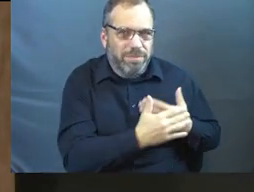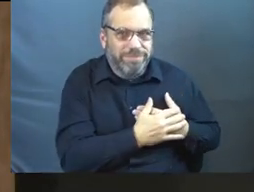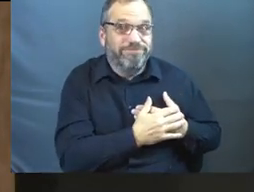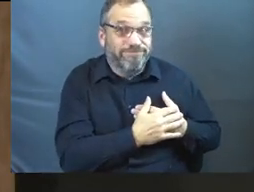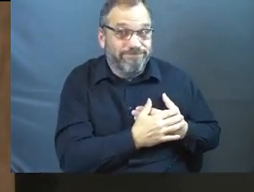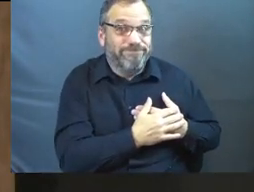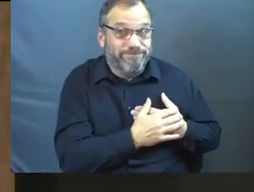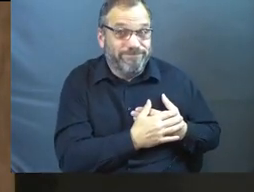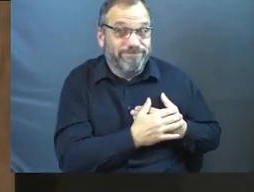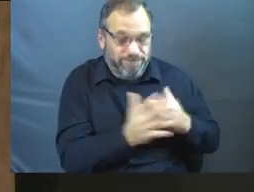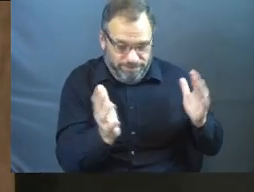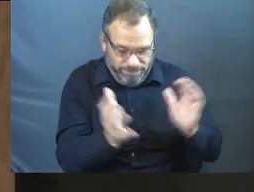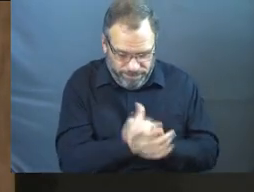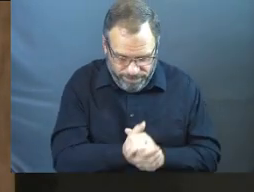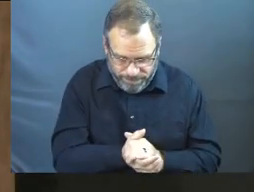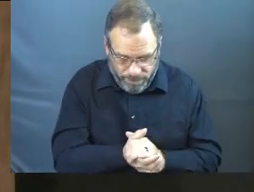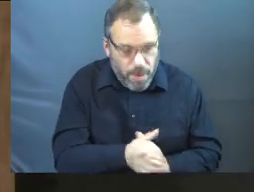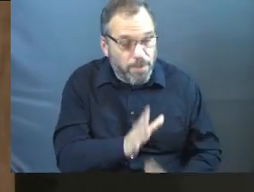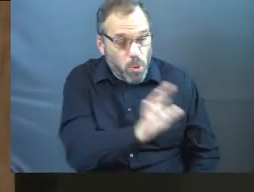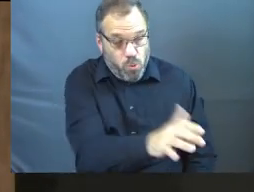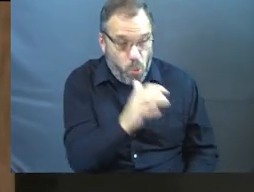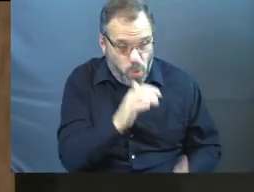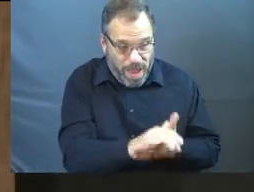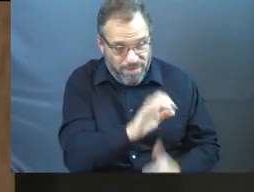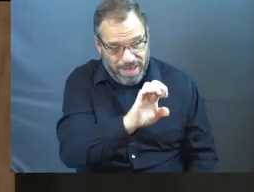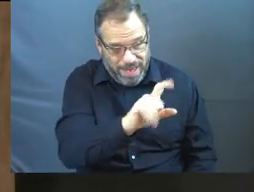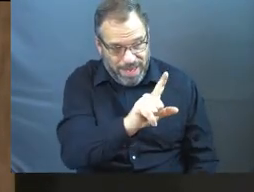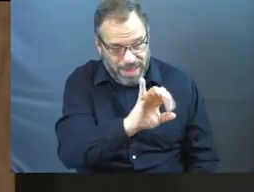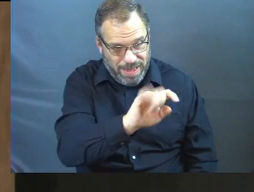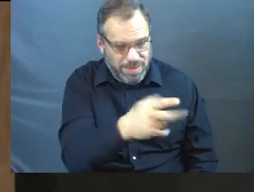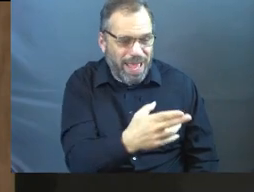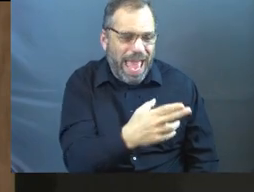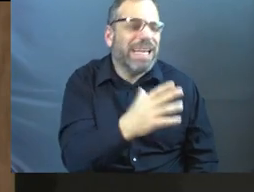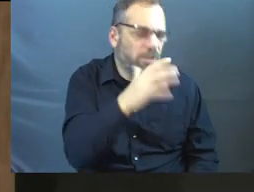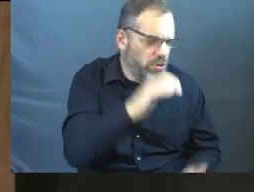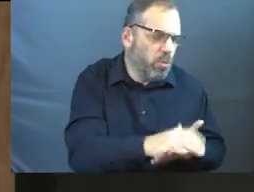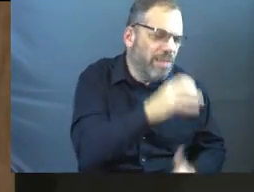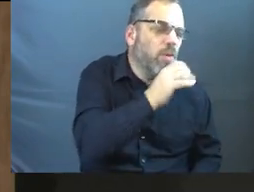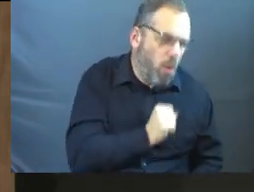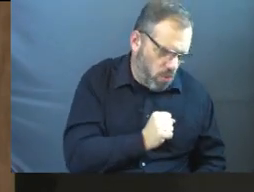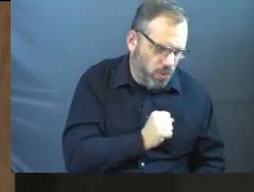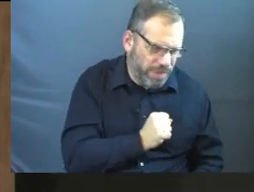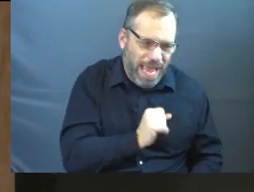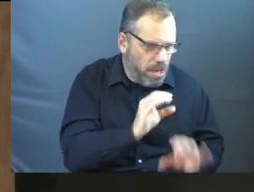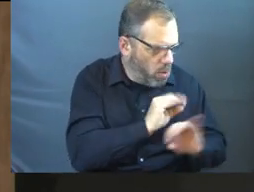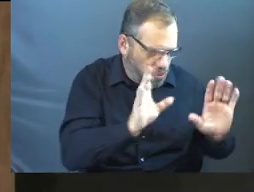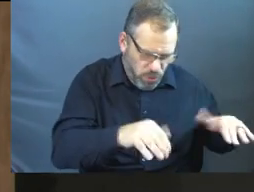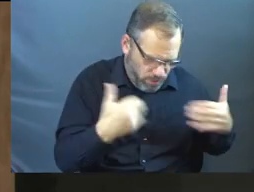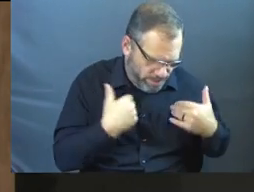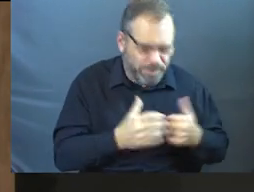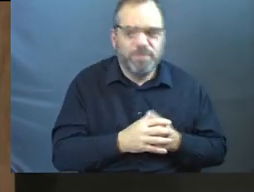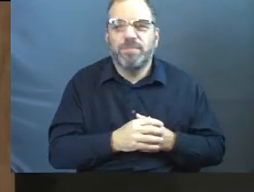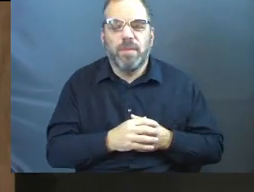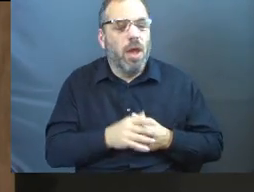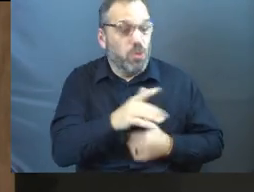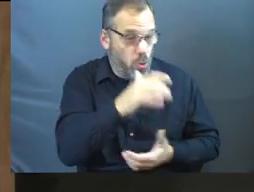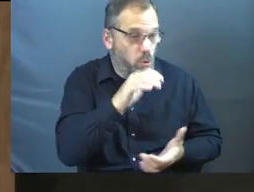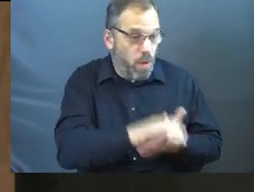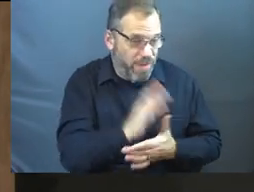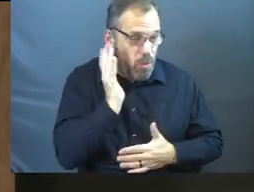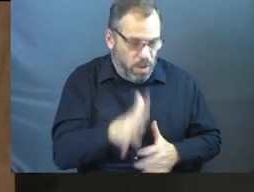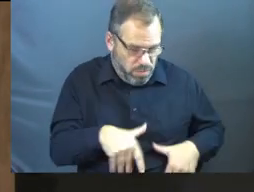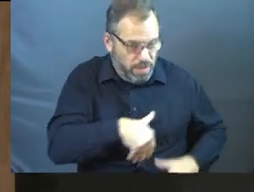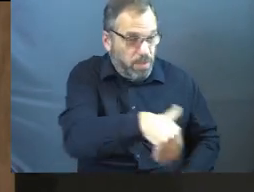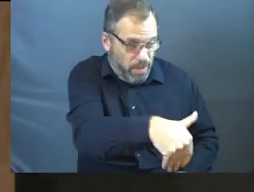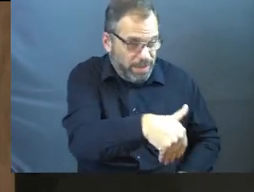says, hey, your wife, even though she's old, even though you guys don't have any yet, she's about to have